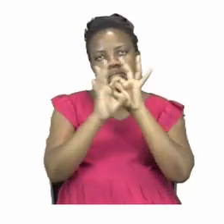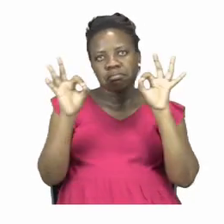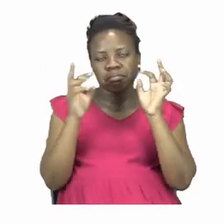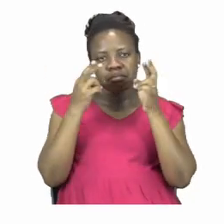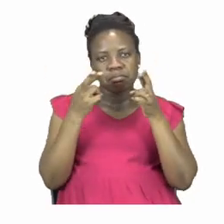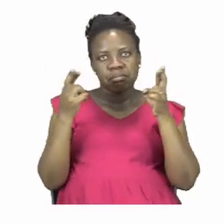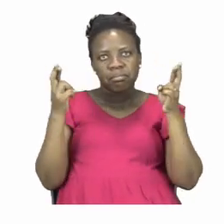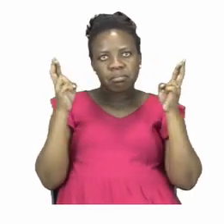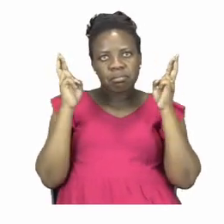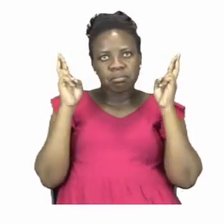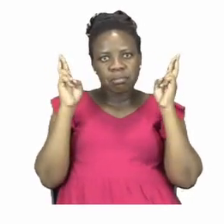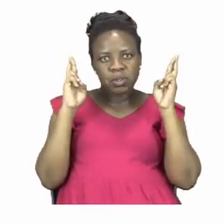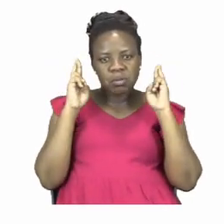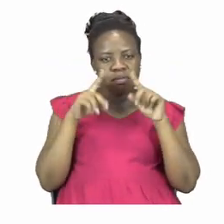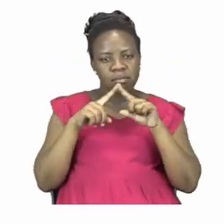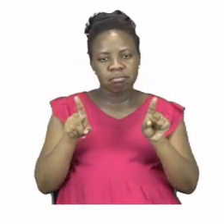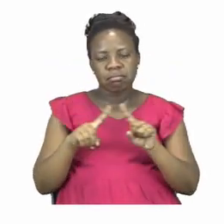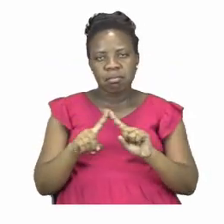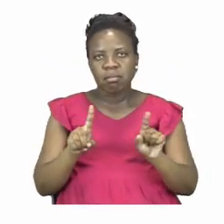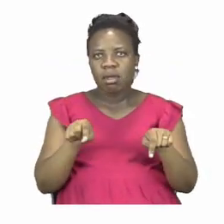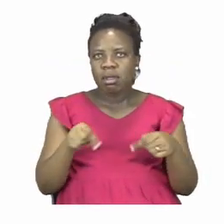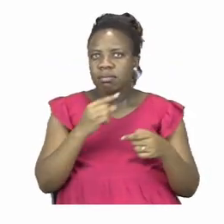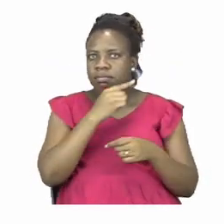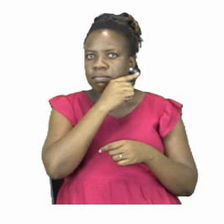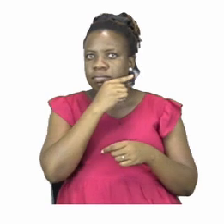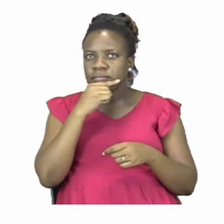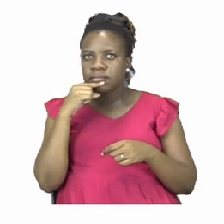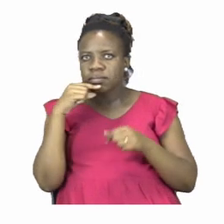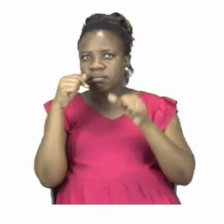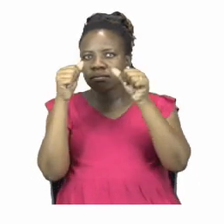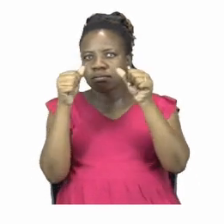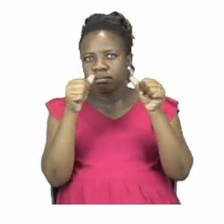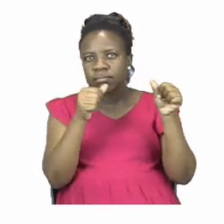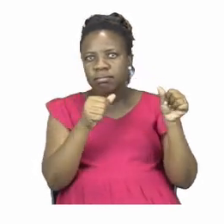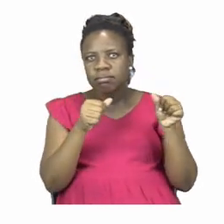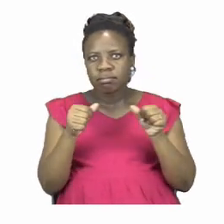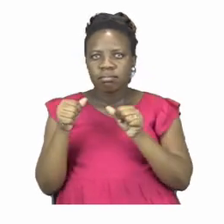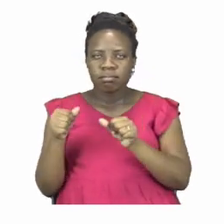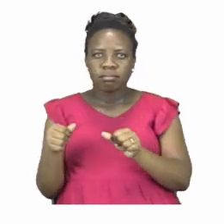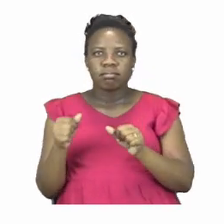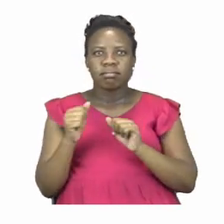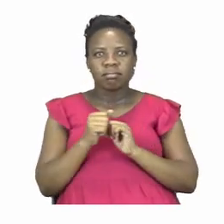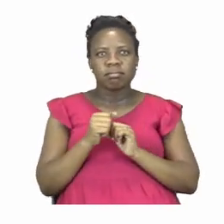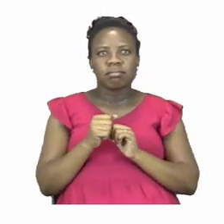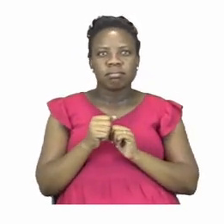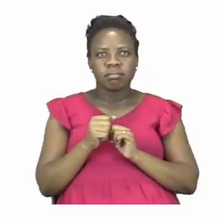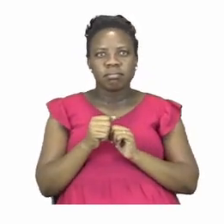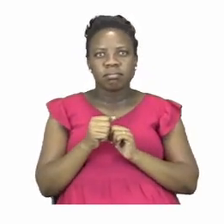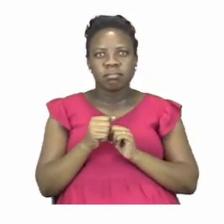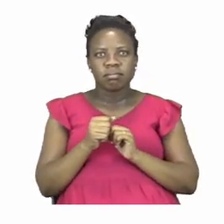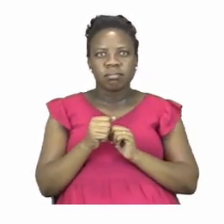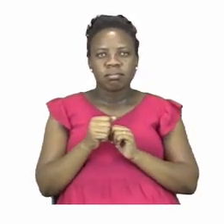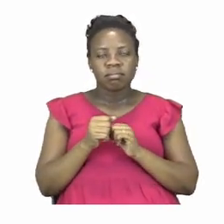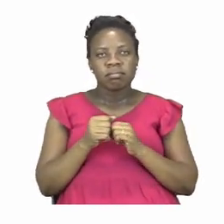objects. Each object has its name clearly written out. Your job, boys and girls, is to write sentences that